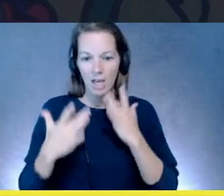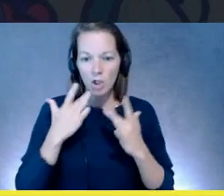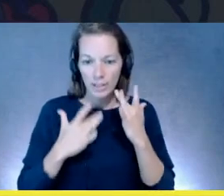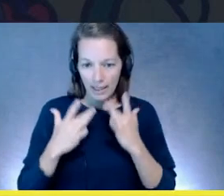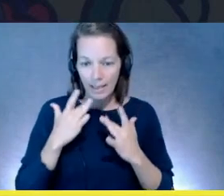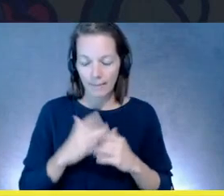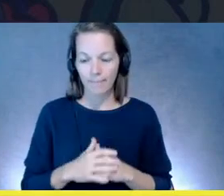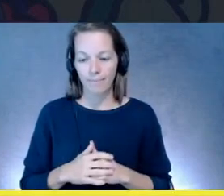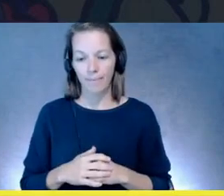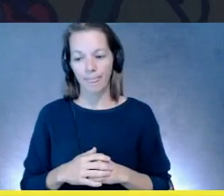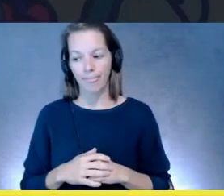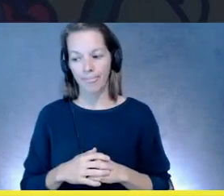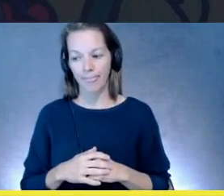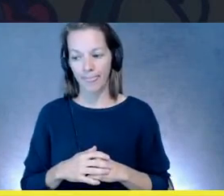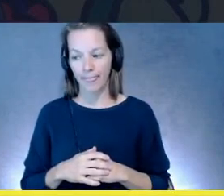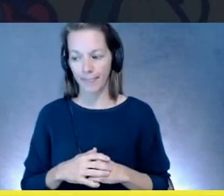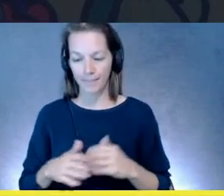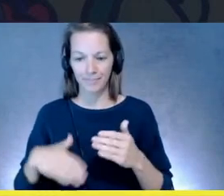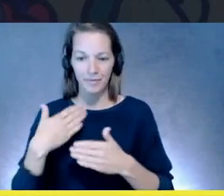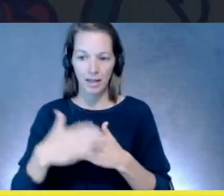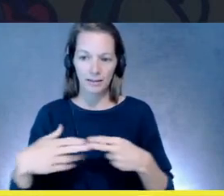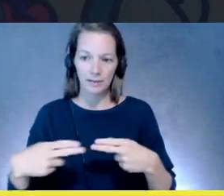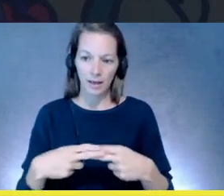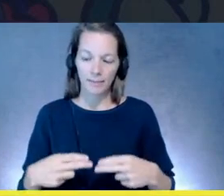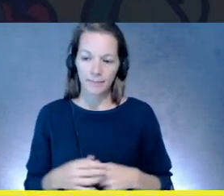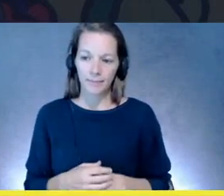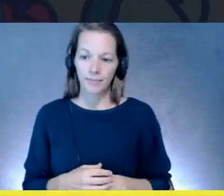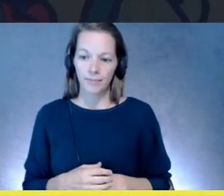study. Next slide.